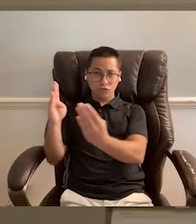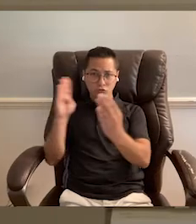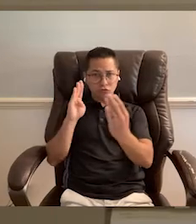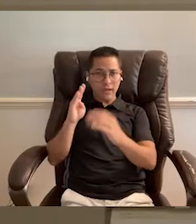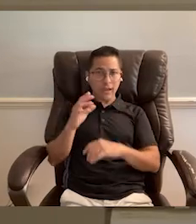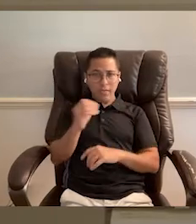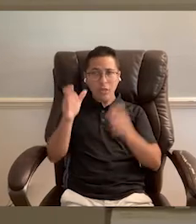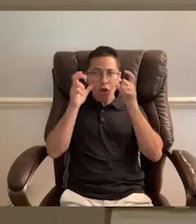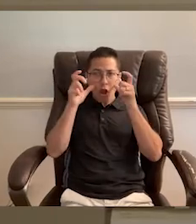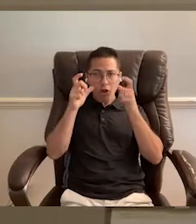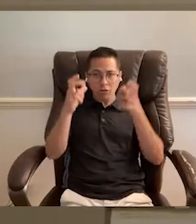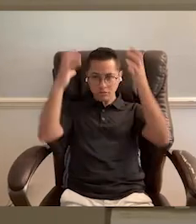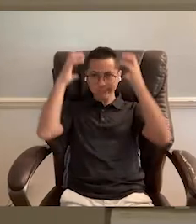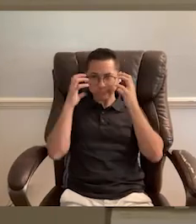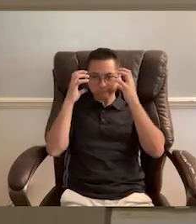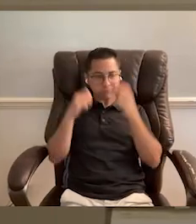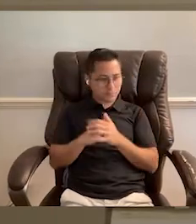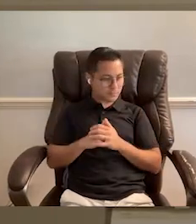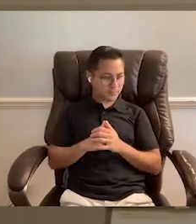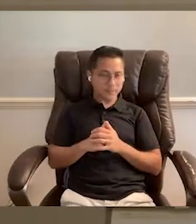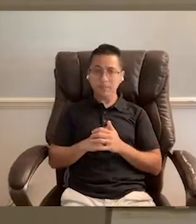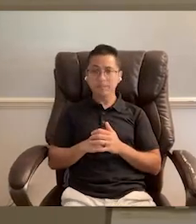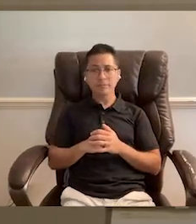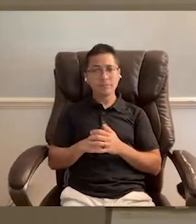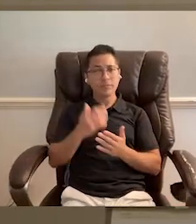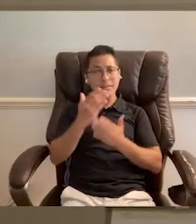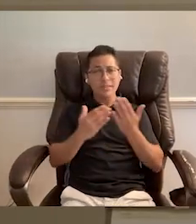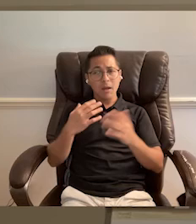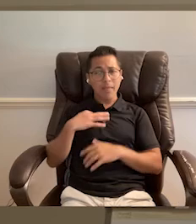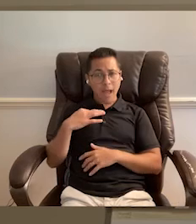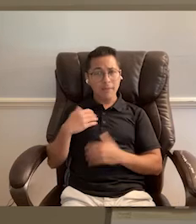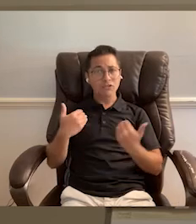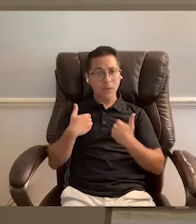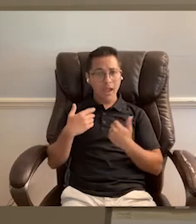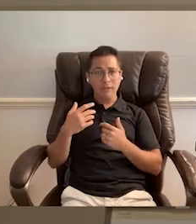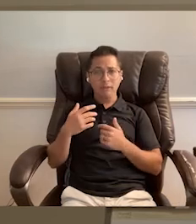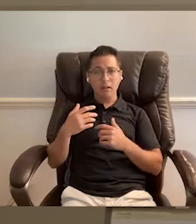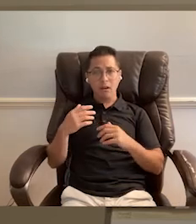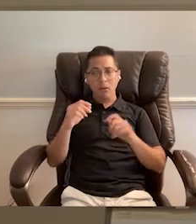navigates to the destination by walking in place while avoiding collisions with objects, people, and cars.